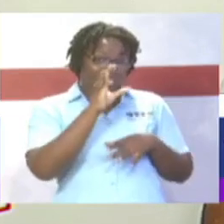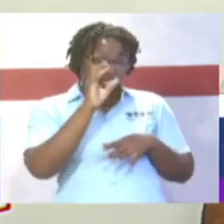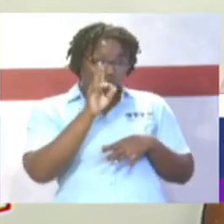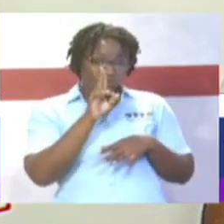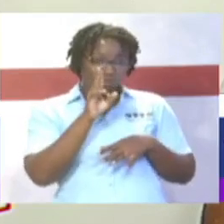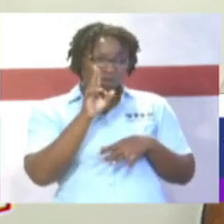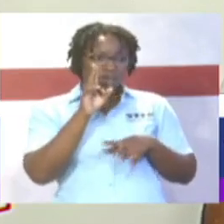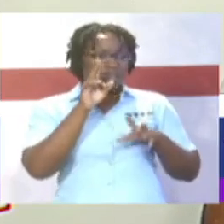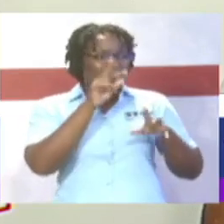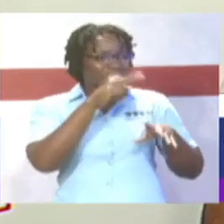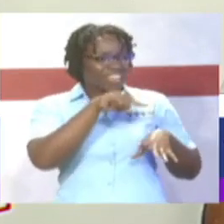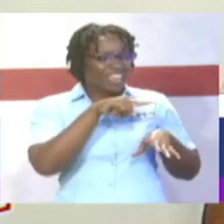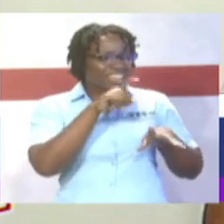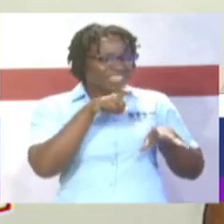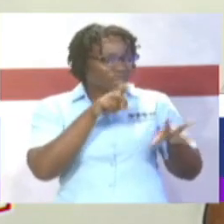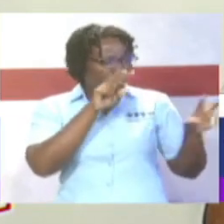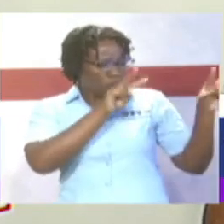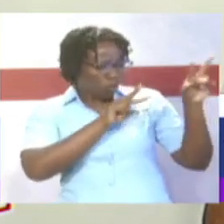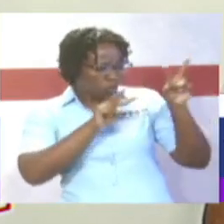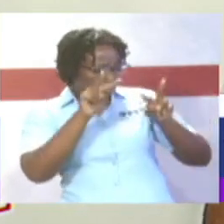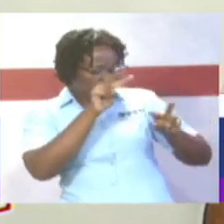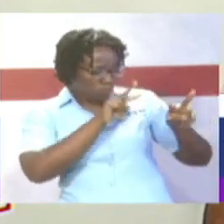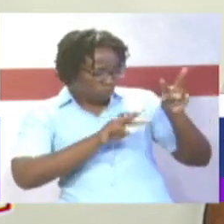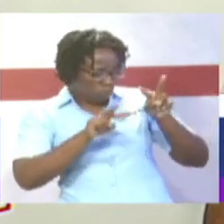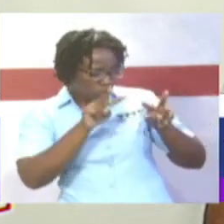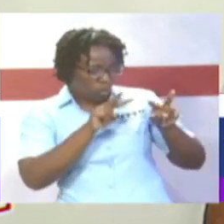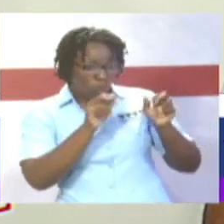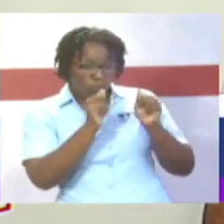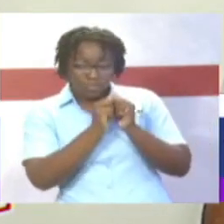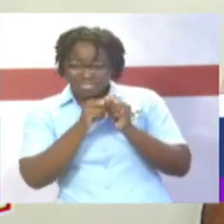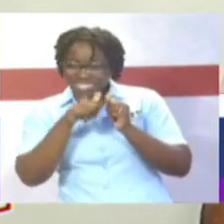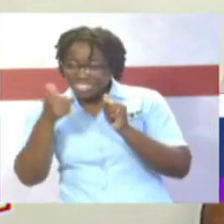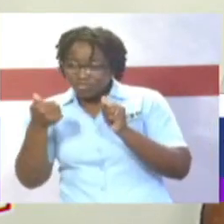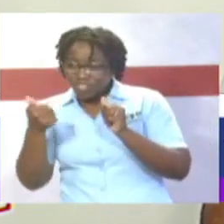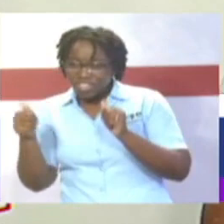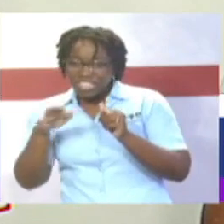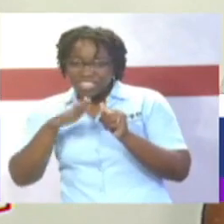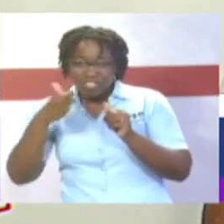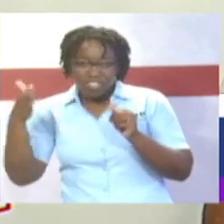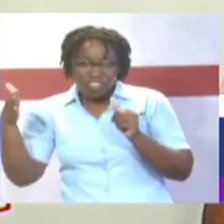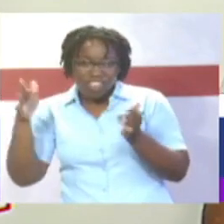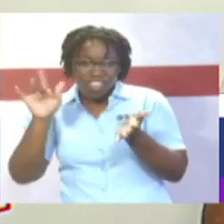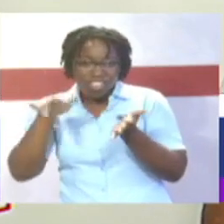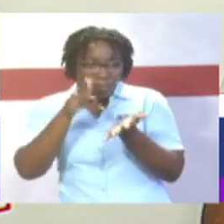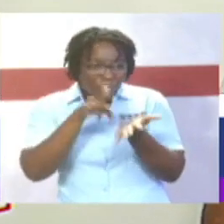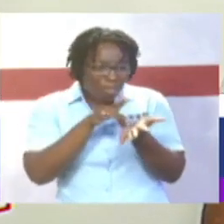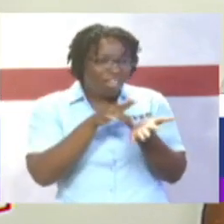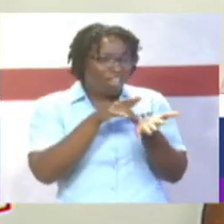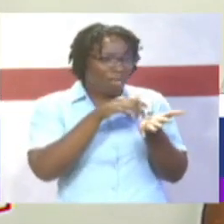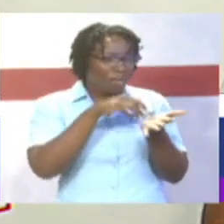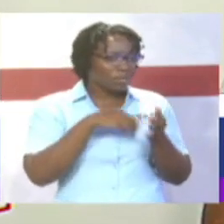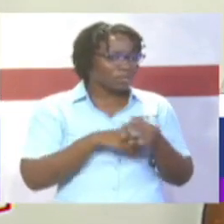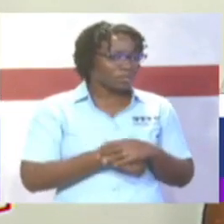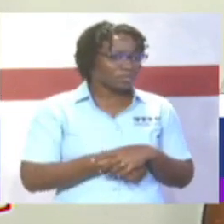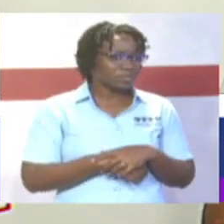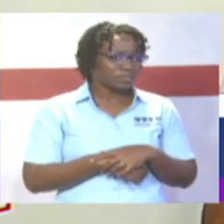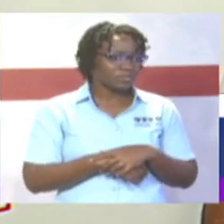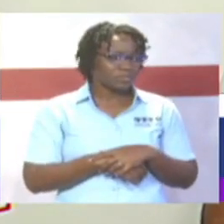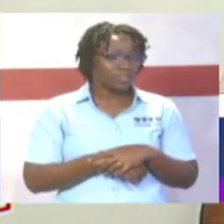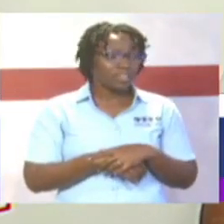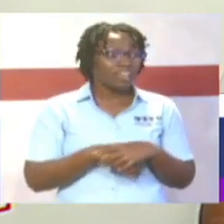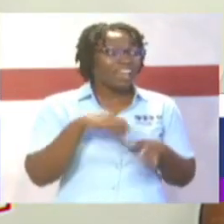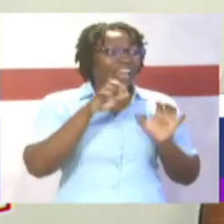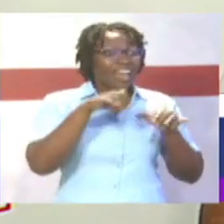of medication, but we could only do so much. A patient's status could change without